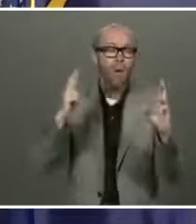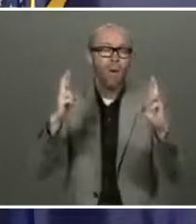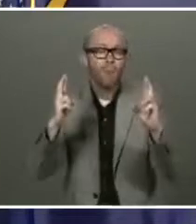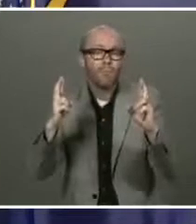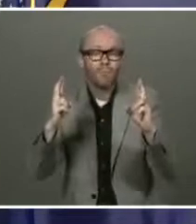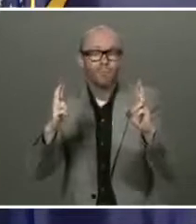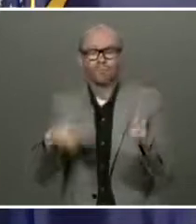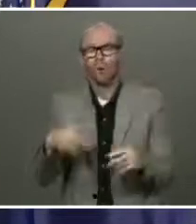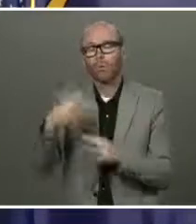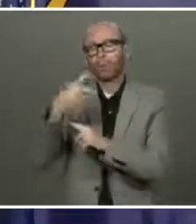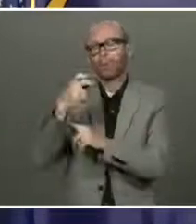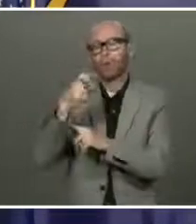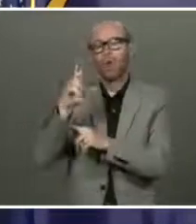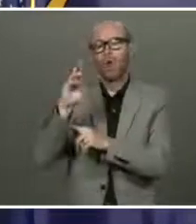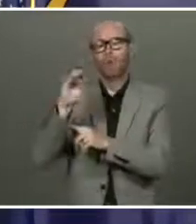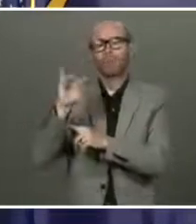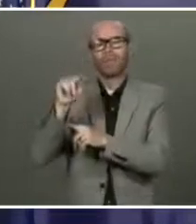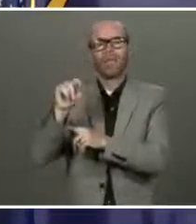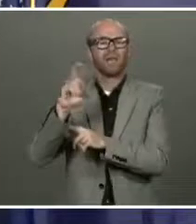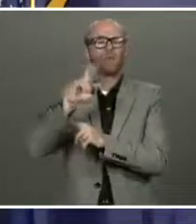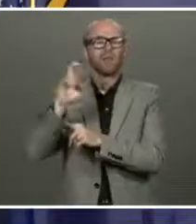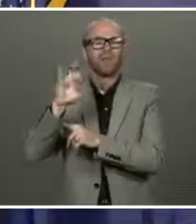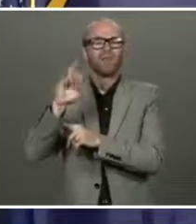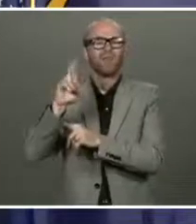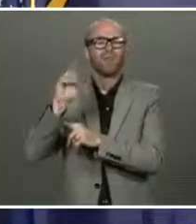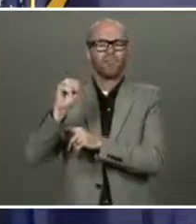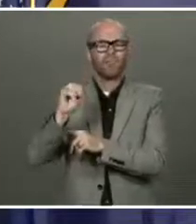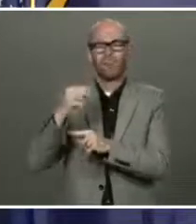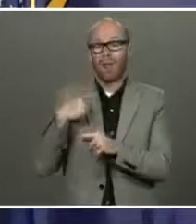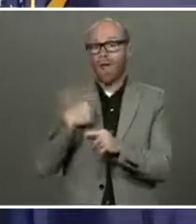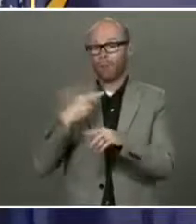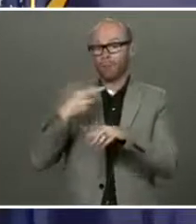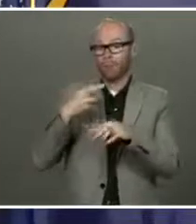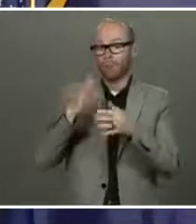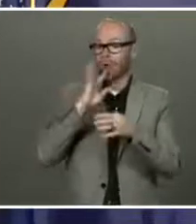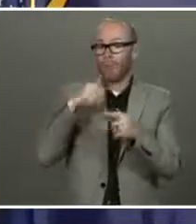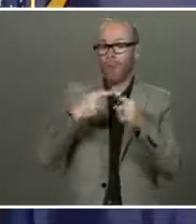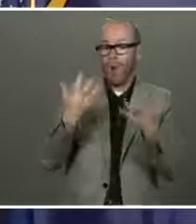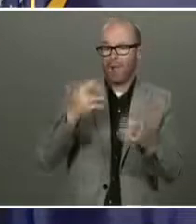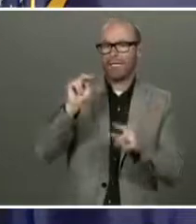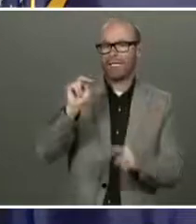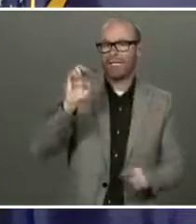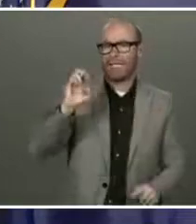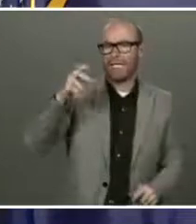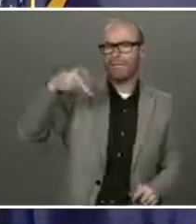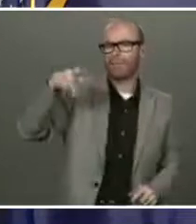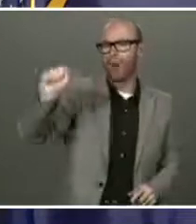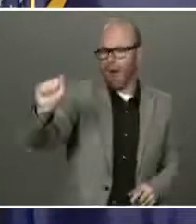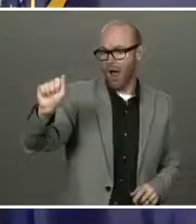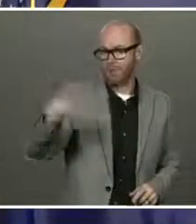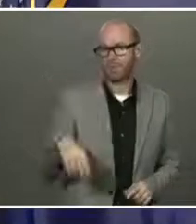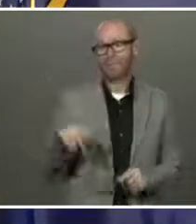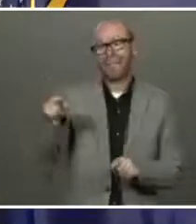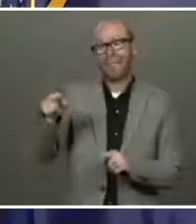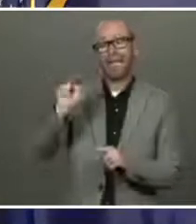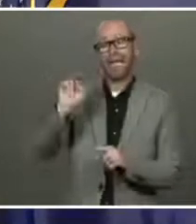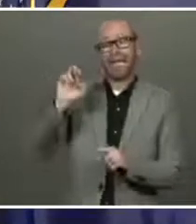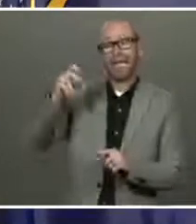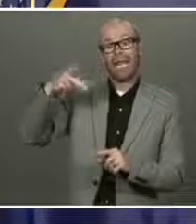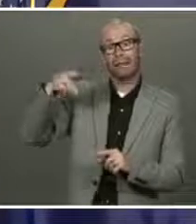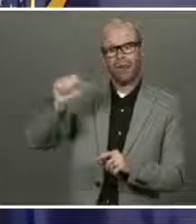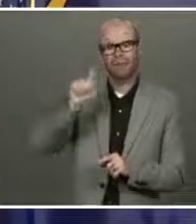reform, I'm referring to mostly to NEPA, which is a law that requires, it's an environmental protection